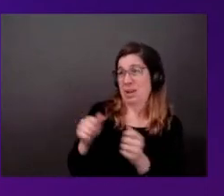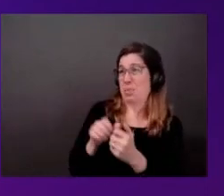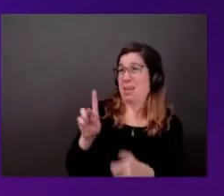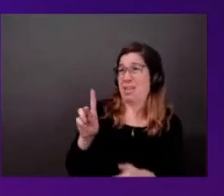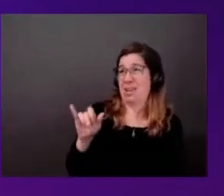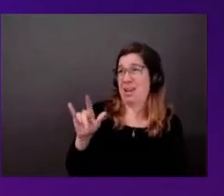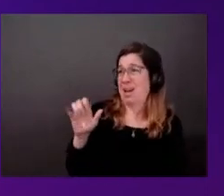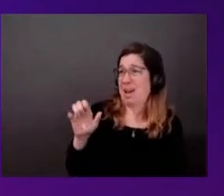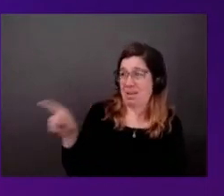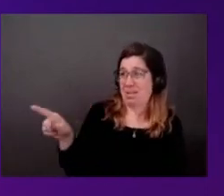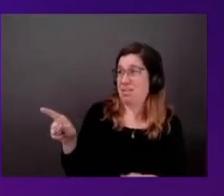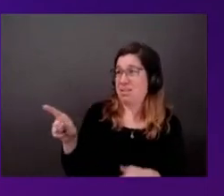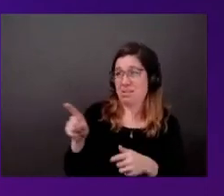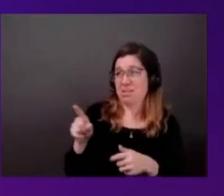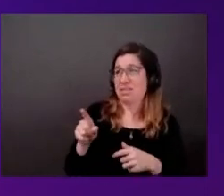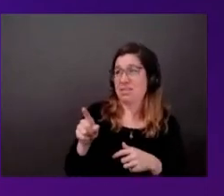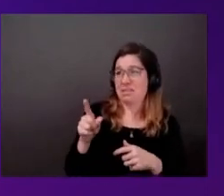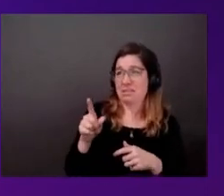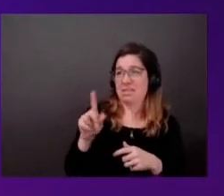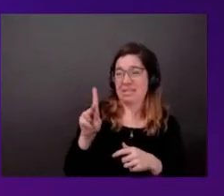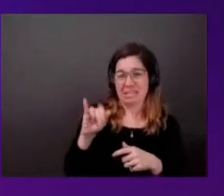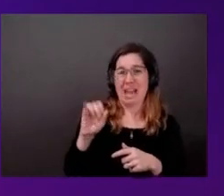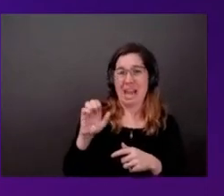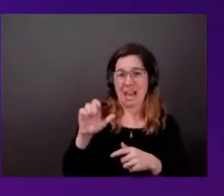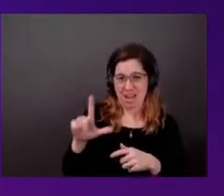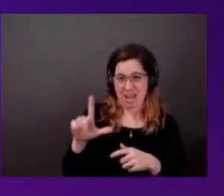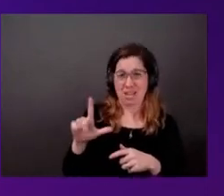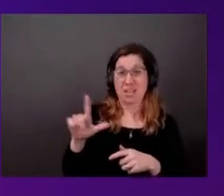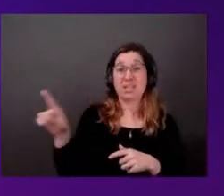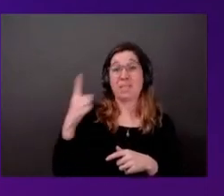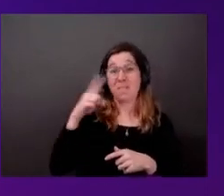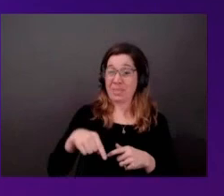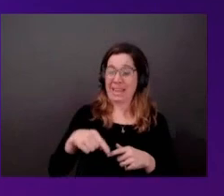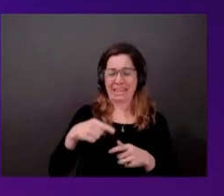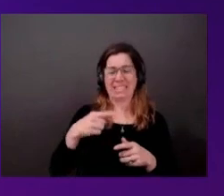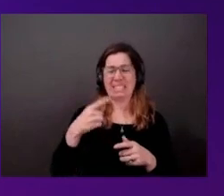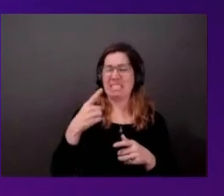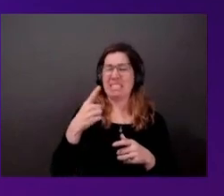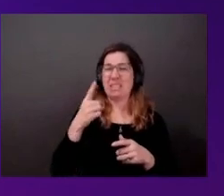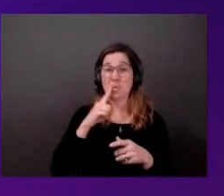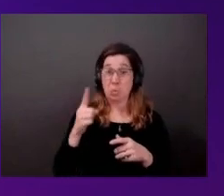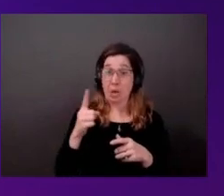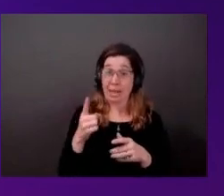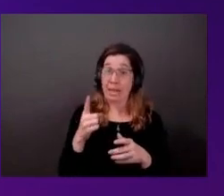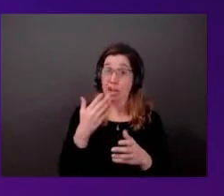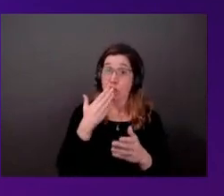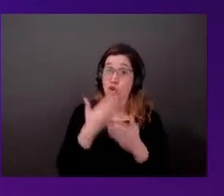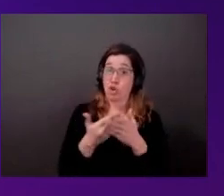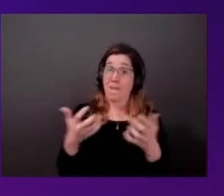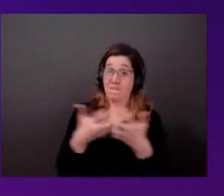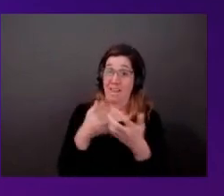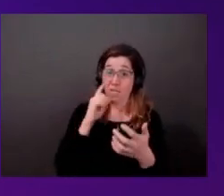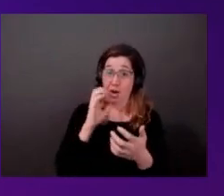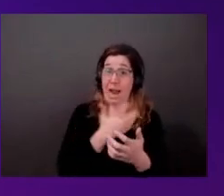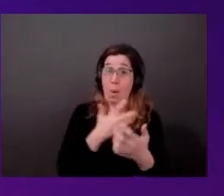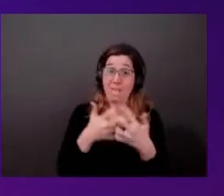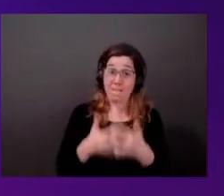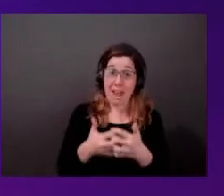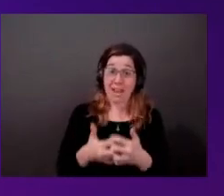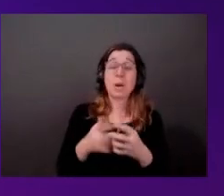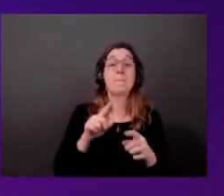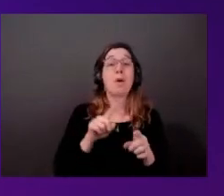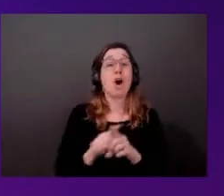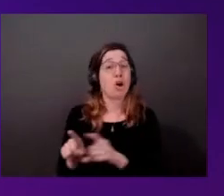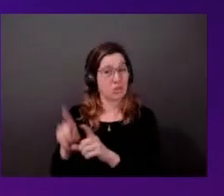that we had, it only made sense to scale this for our factories. But another point I'd like to add is the R&D environment that we are able to work in. It's